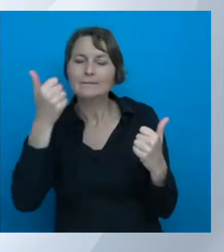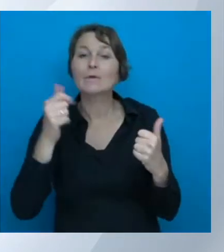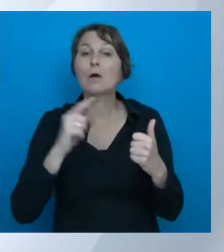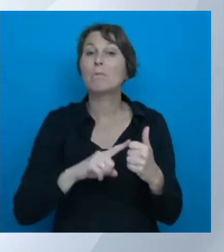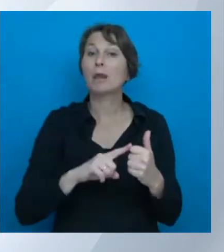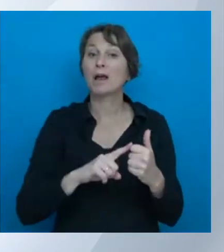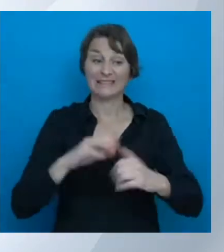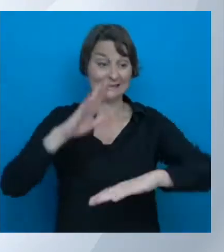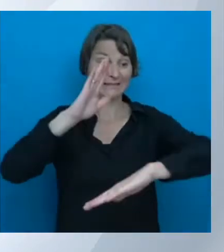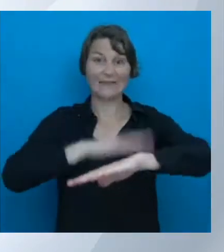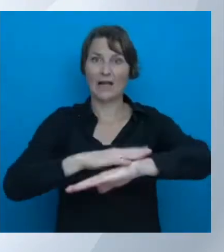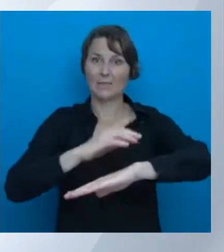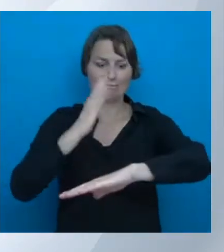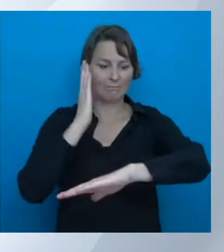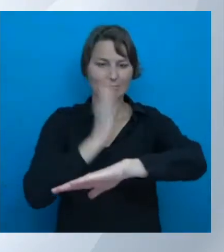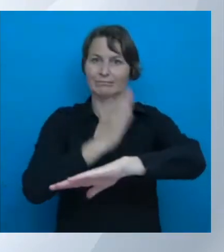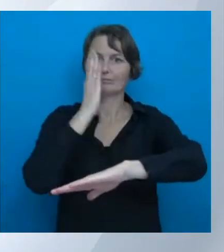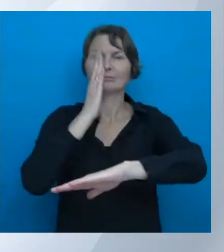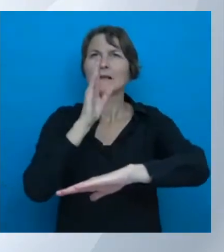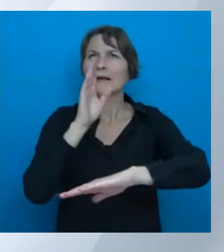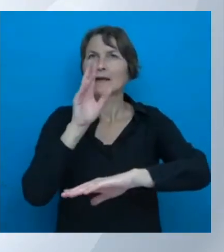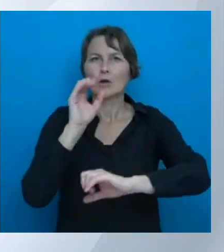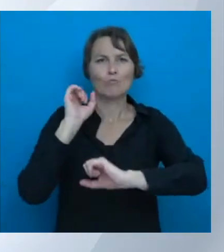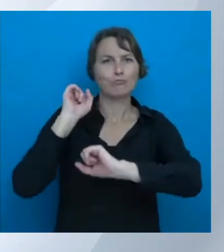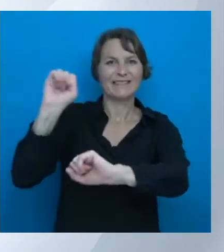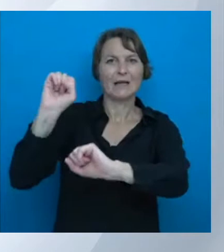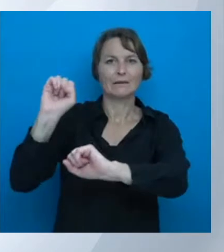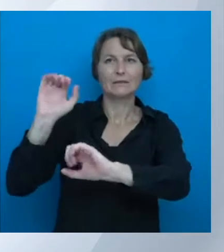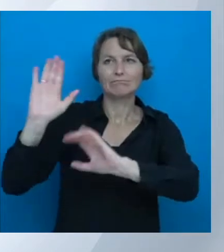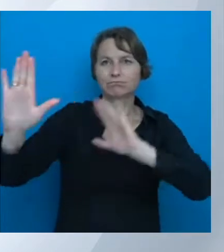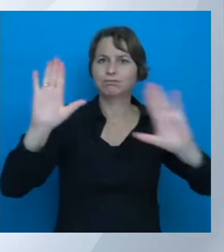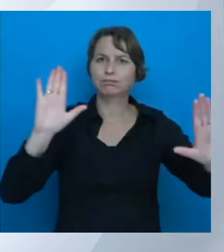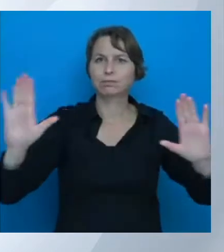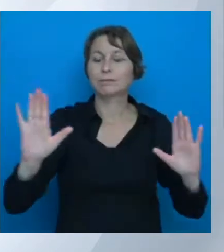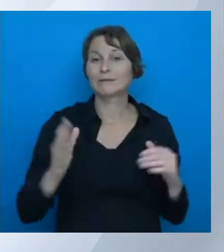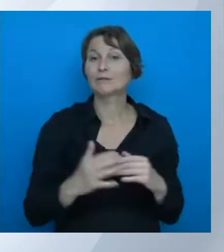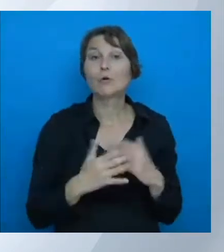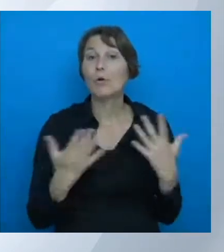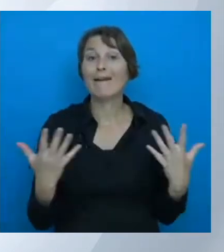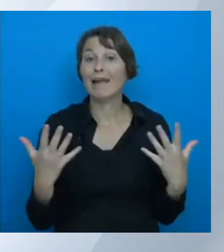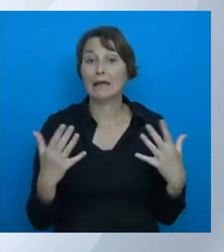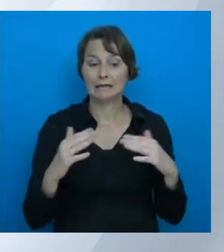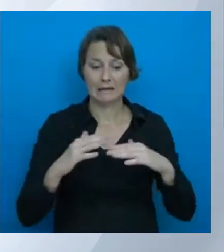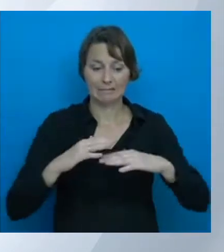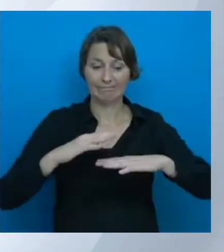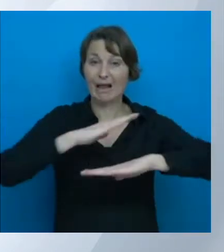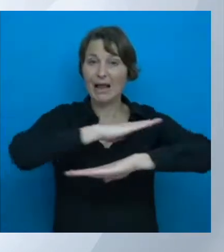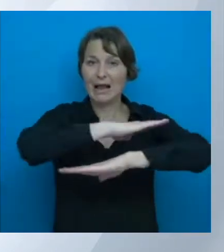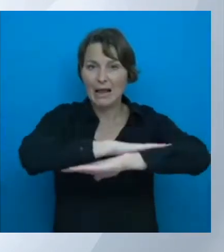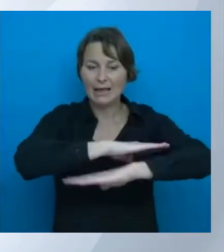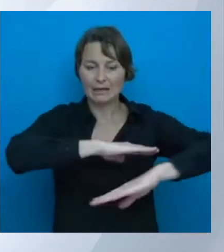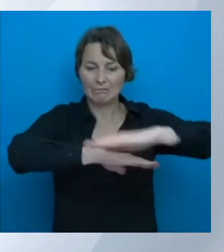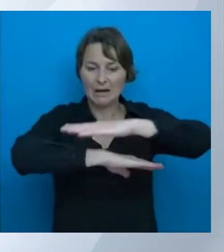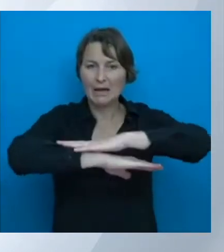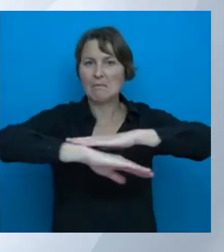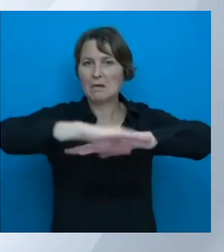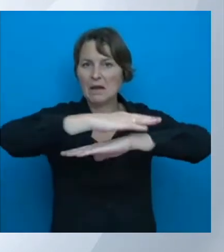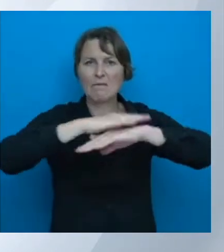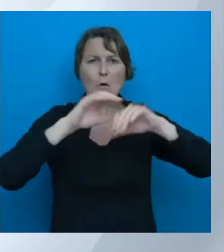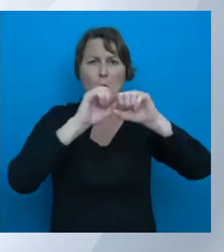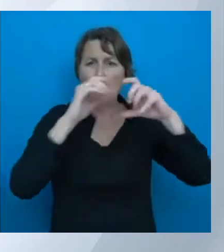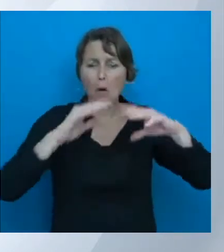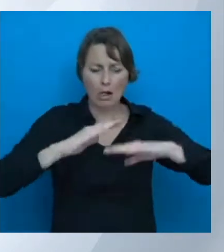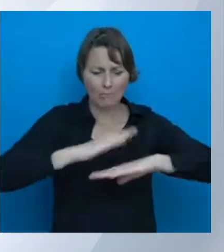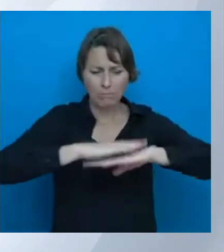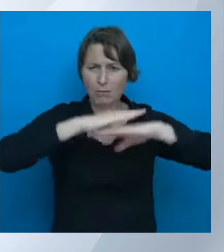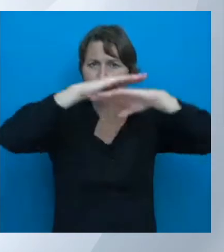put fine-grained guardrails at every layer from bare metal to container images, reducing the risk of